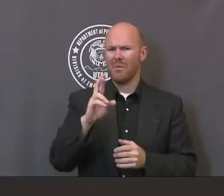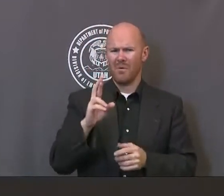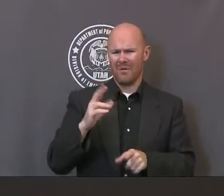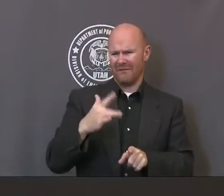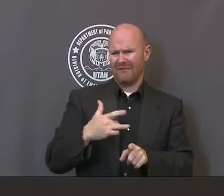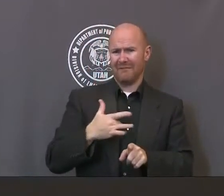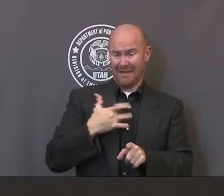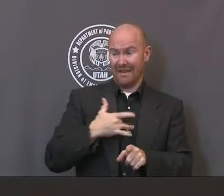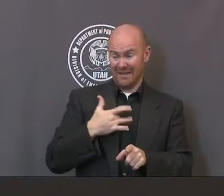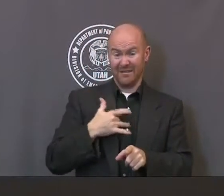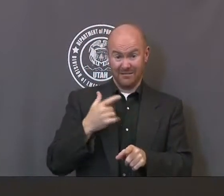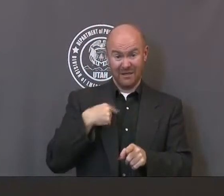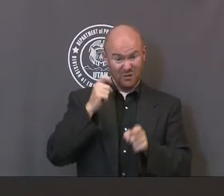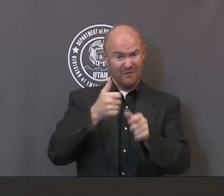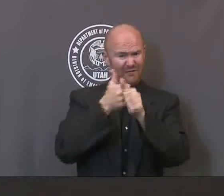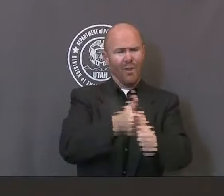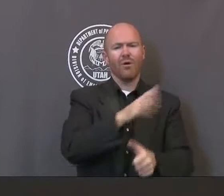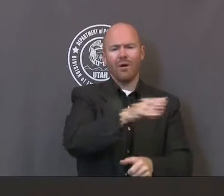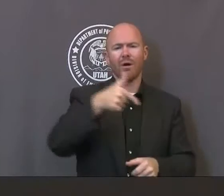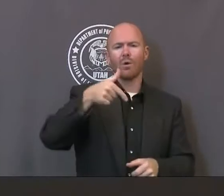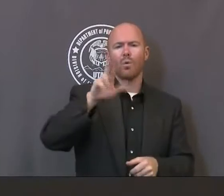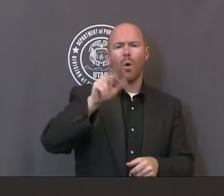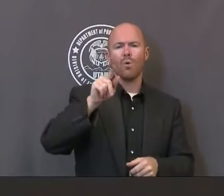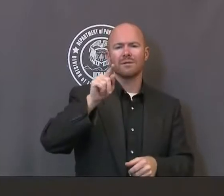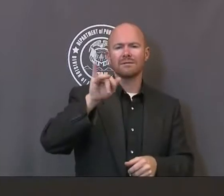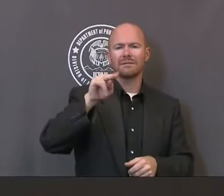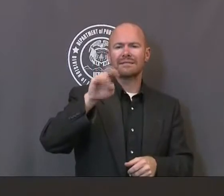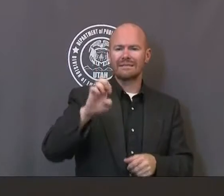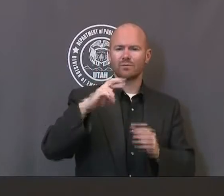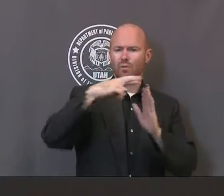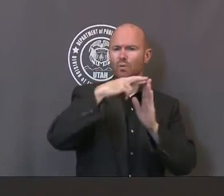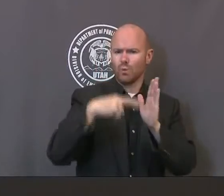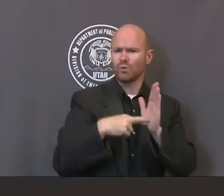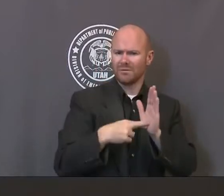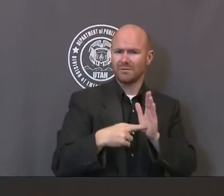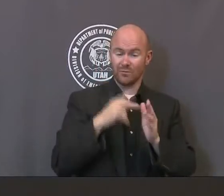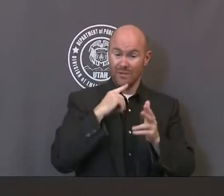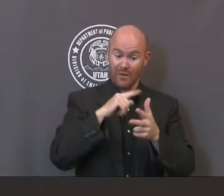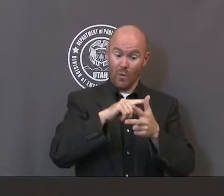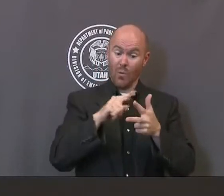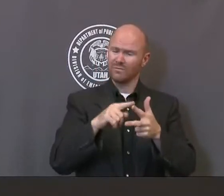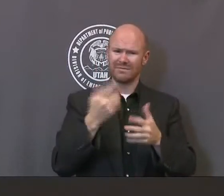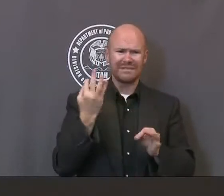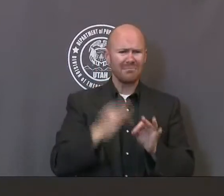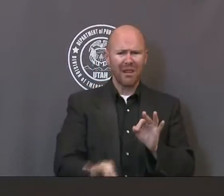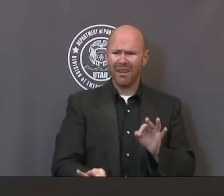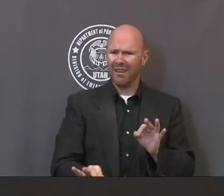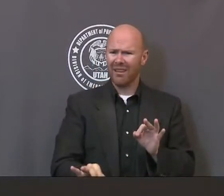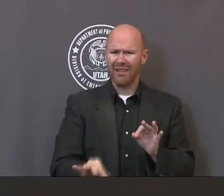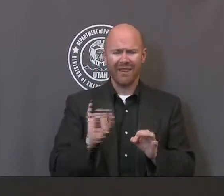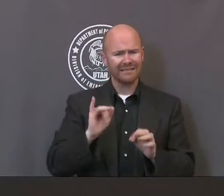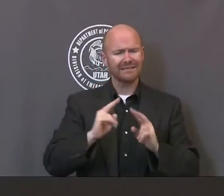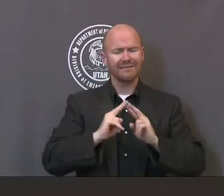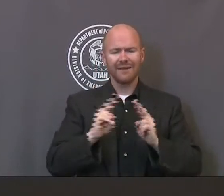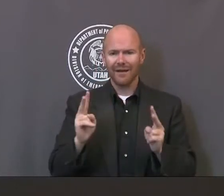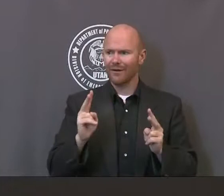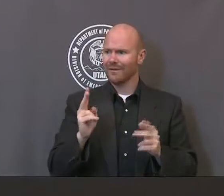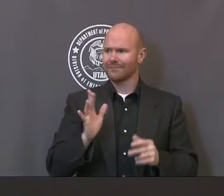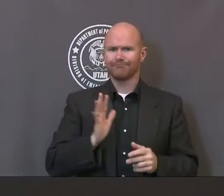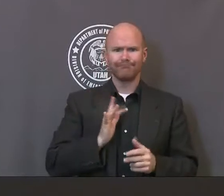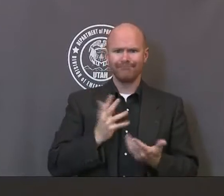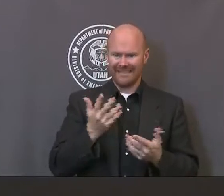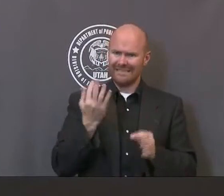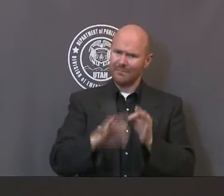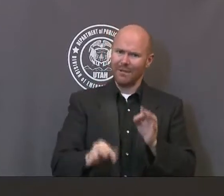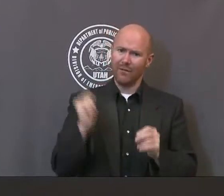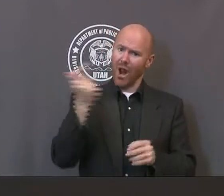and quarantine protocols. These are very simple, and that's the beauty of this, is that these are so simple we